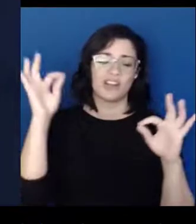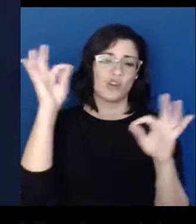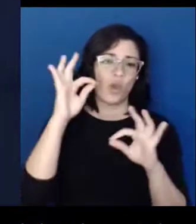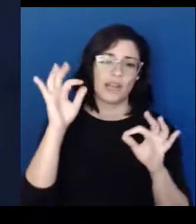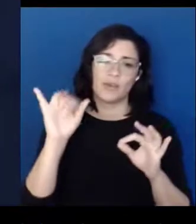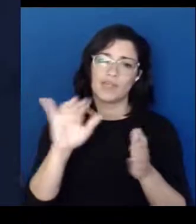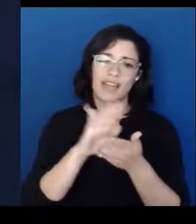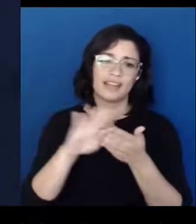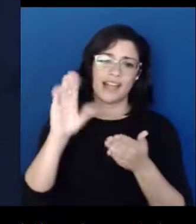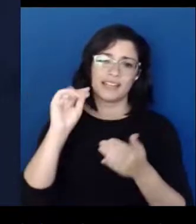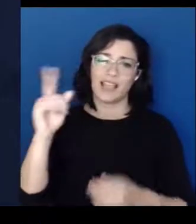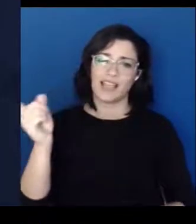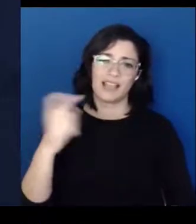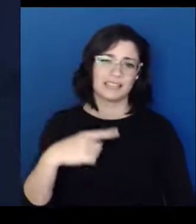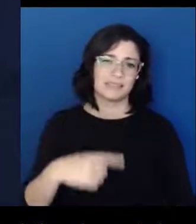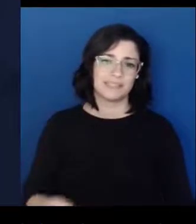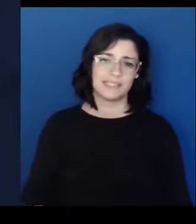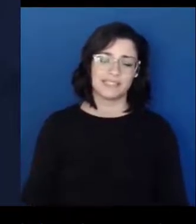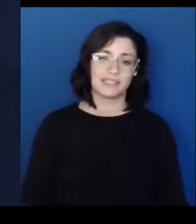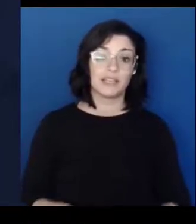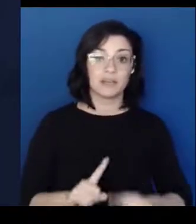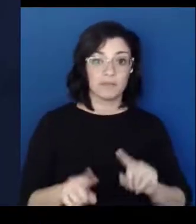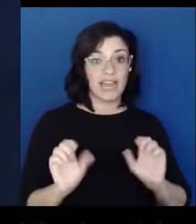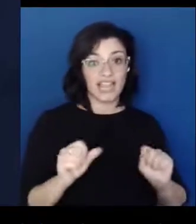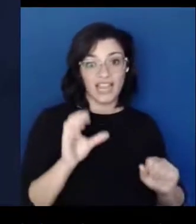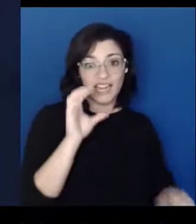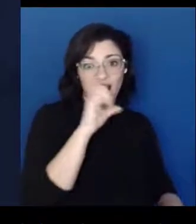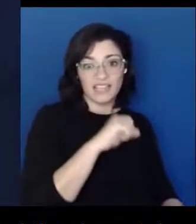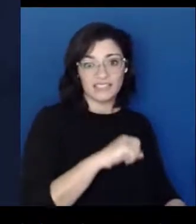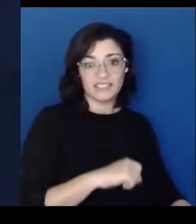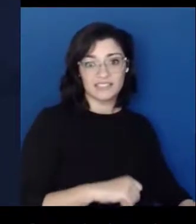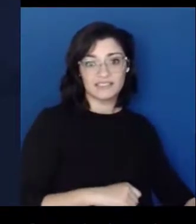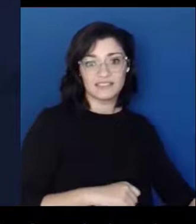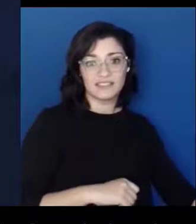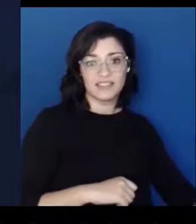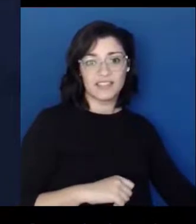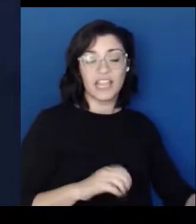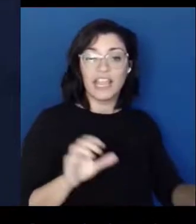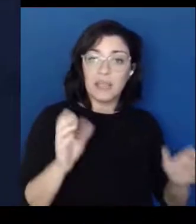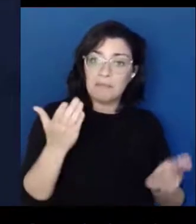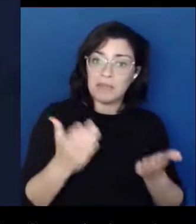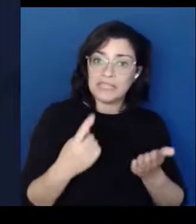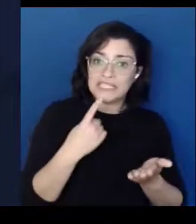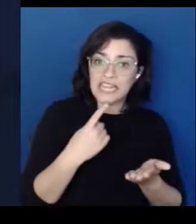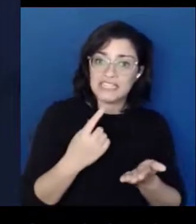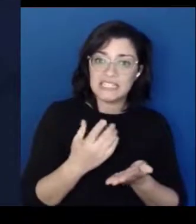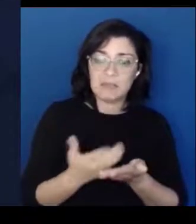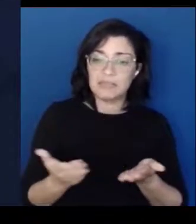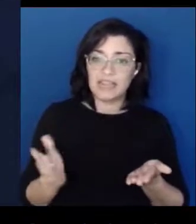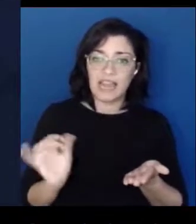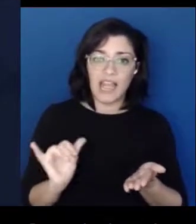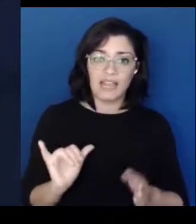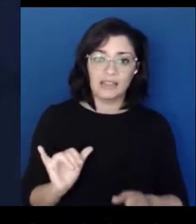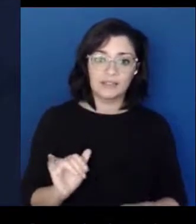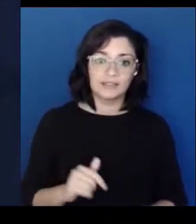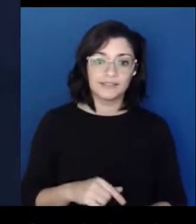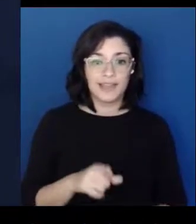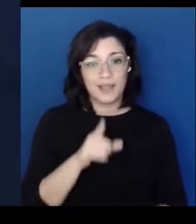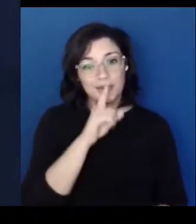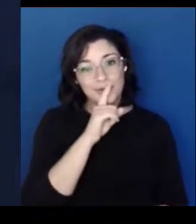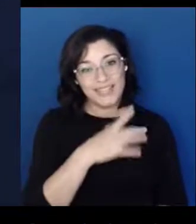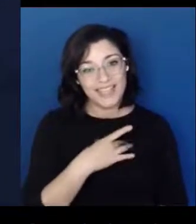guess. He could have said something like, I really like you, Gail. Do you like me? No.